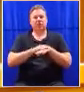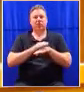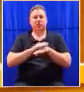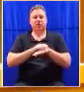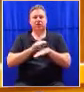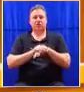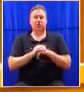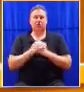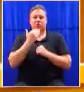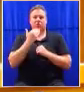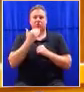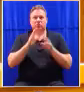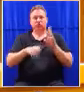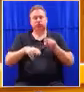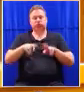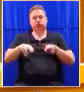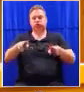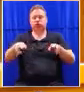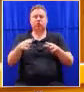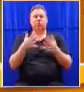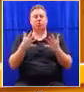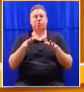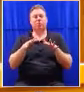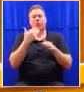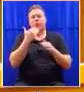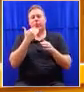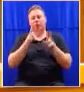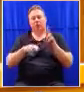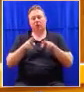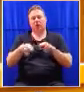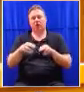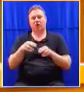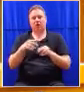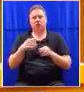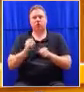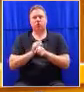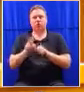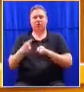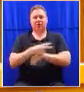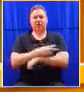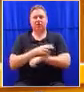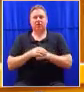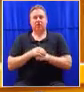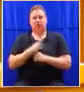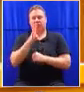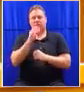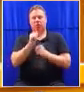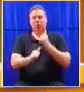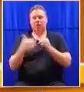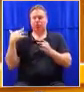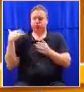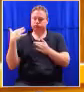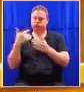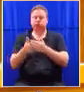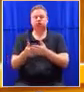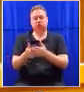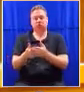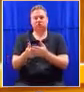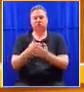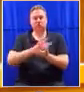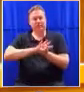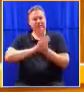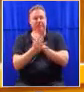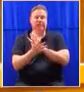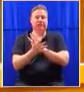have lost loved ones during this pandemic. In the past 4 months, the country has experienced one of the most destructive